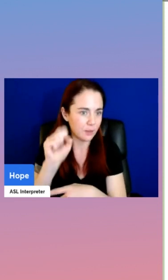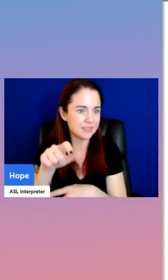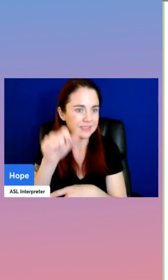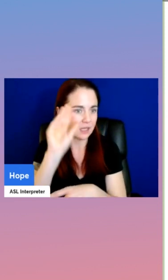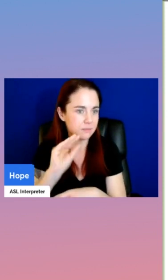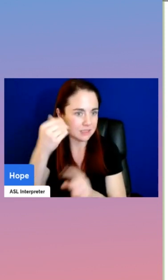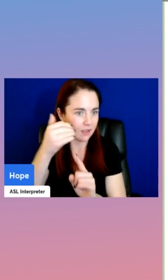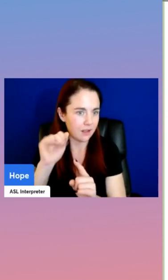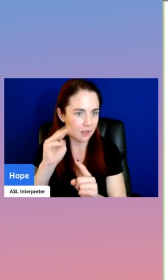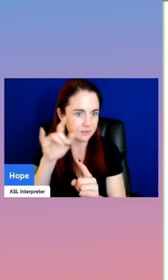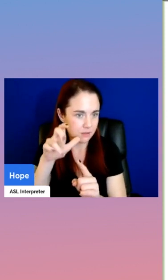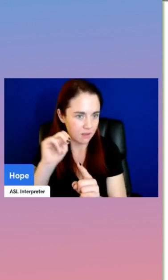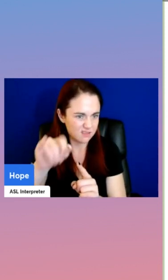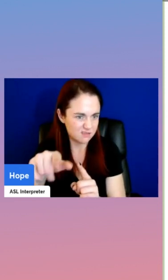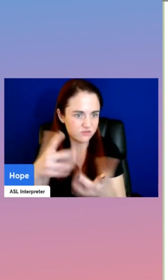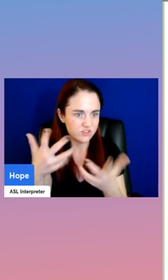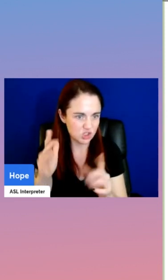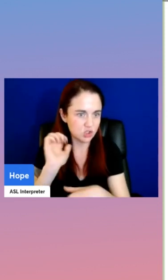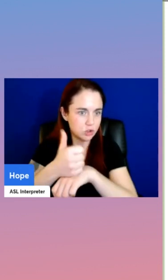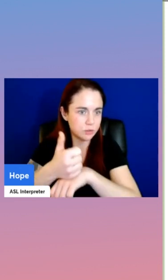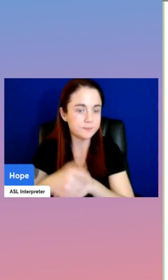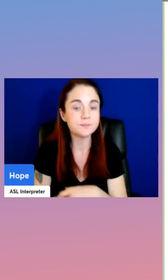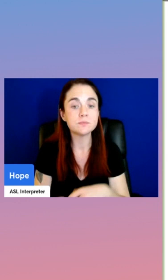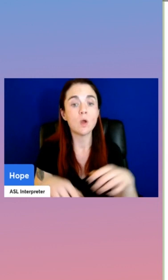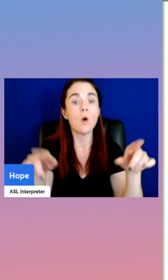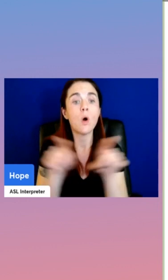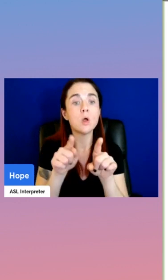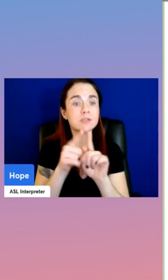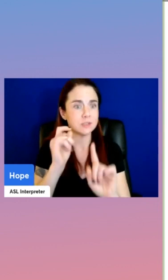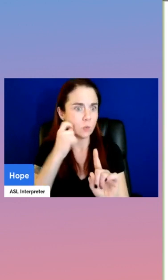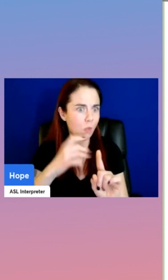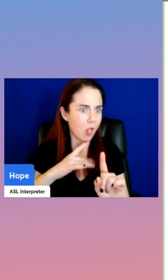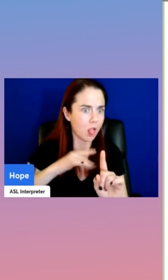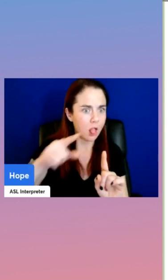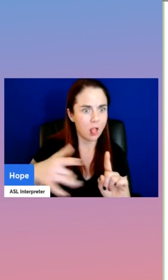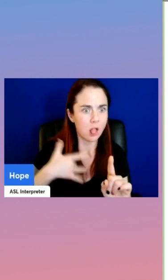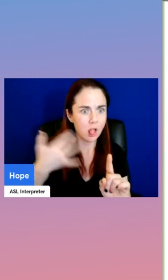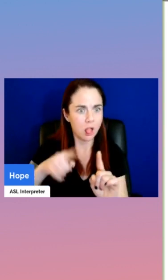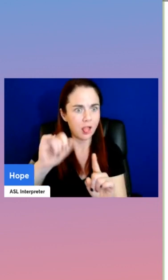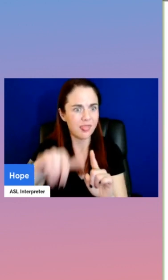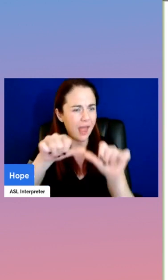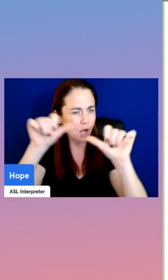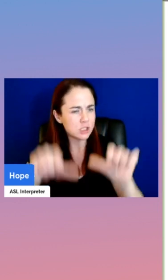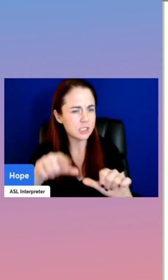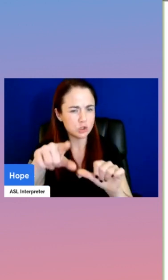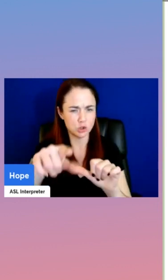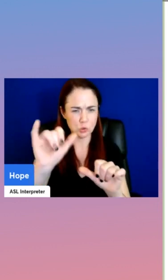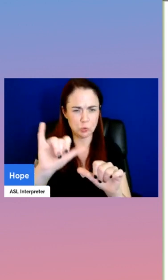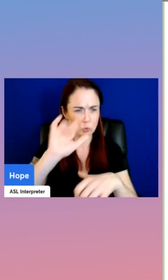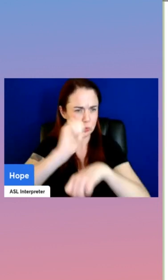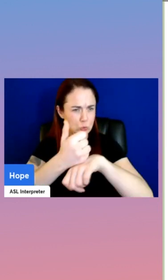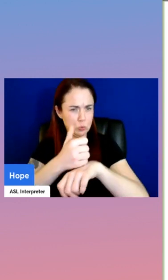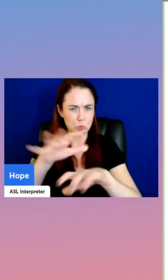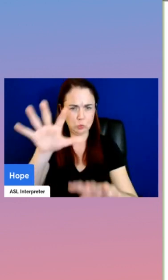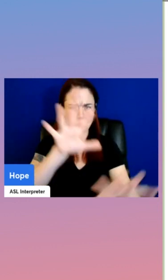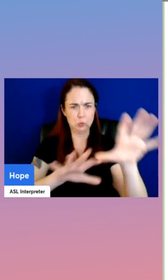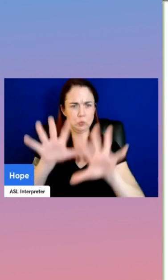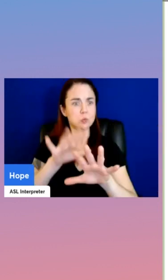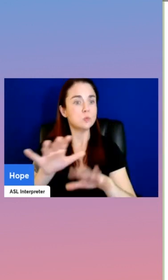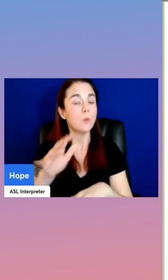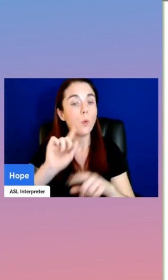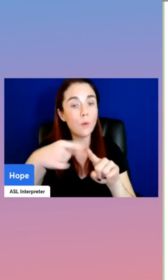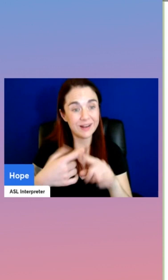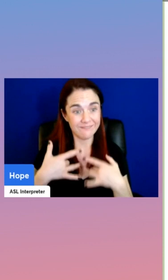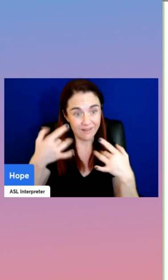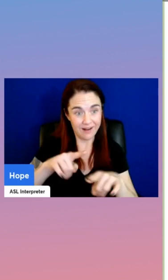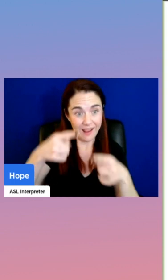instances. Also, this is also a very cool event-driven architecture, in the sense that whenever there is an event happening in